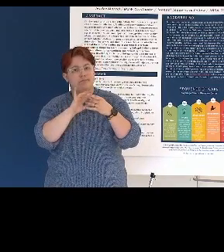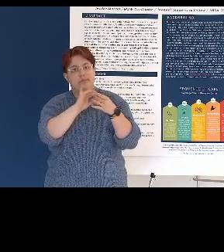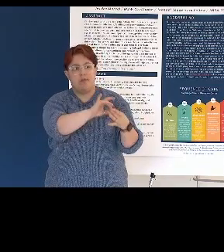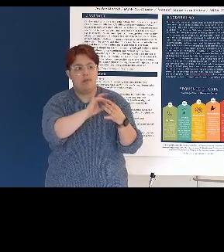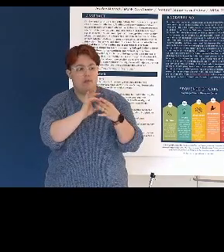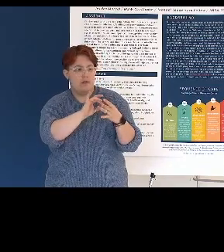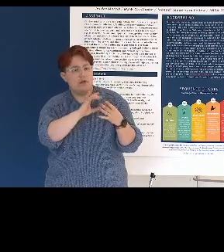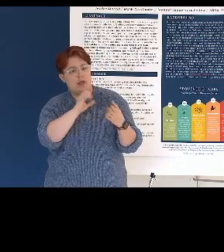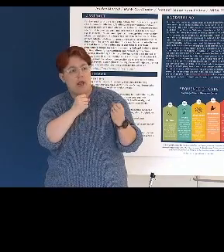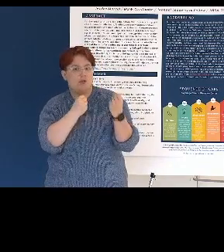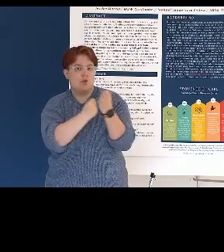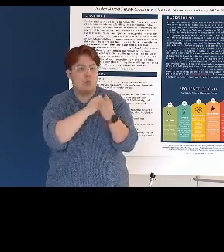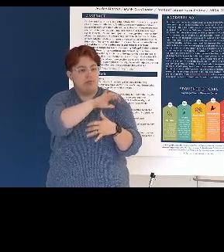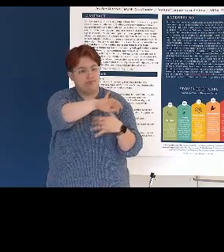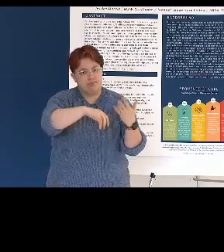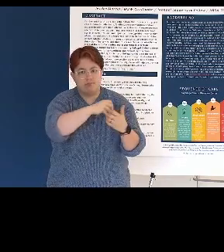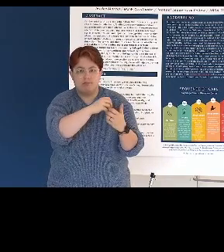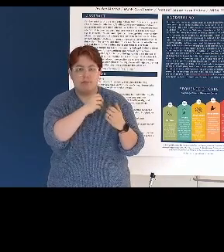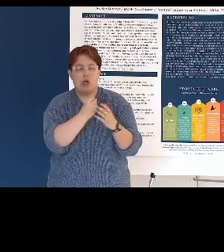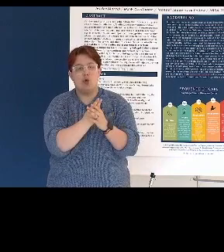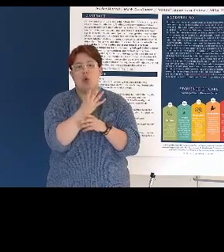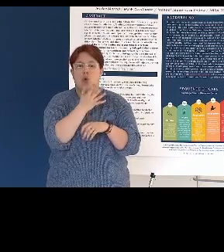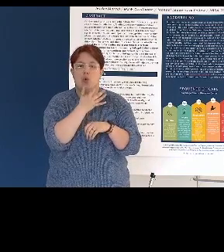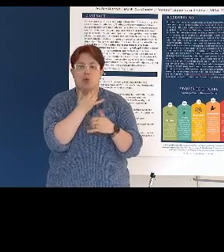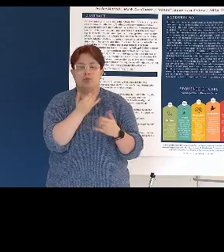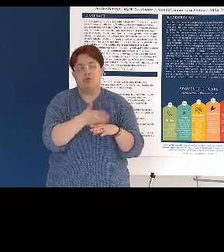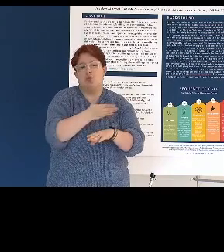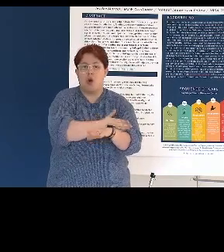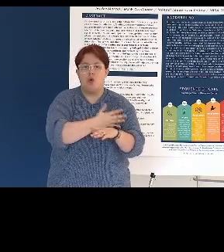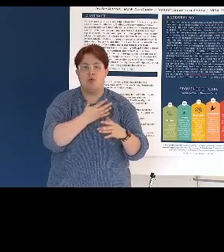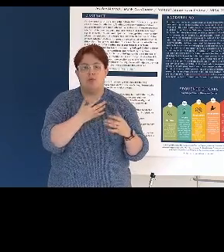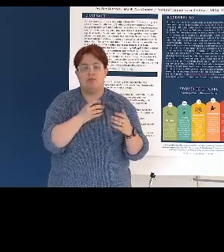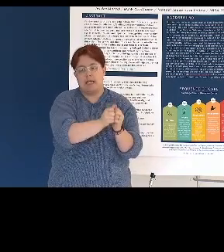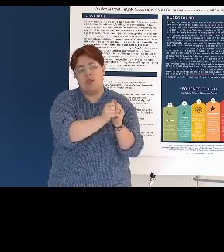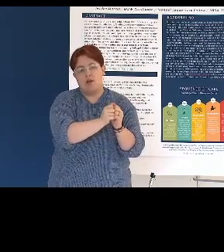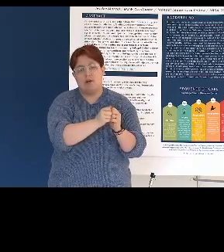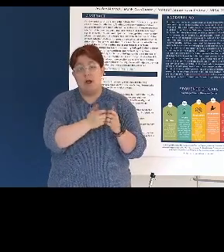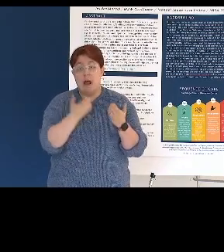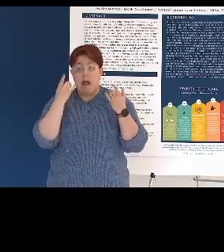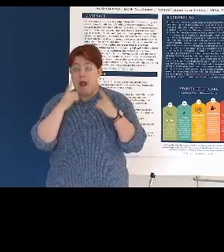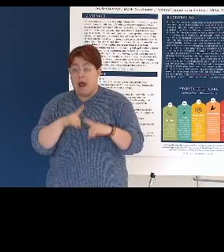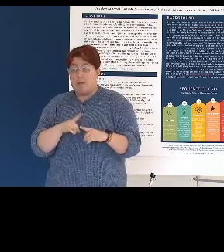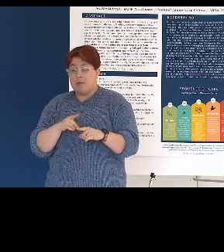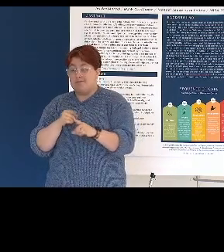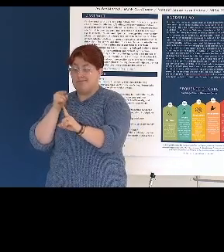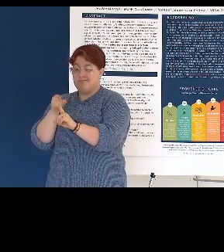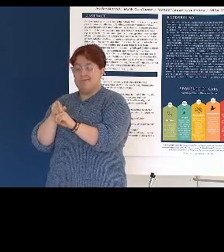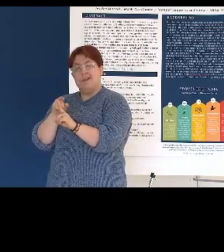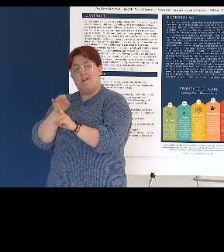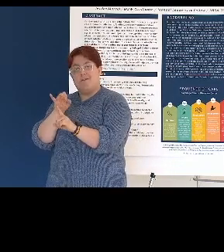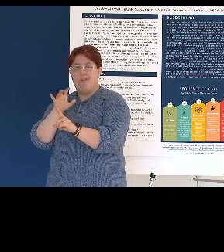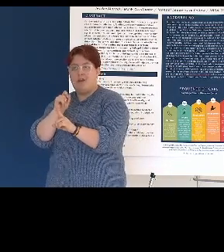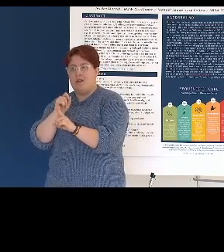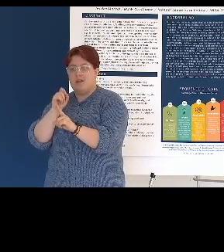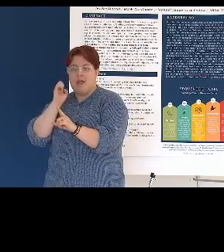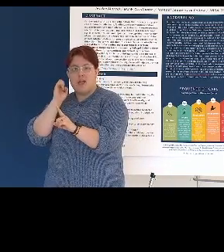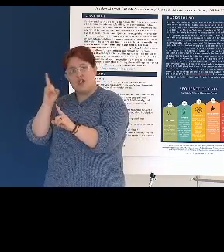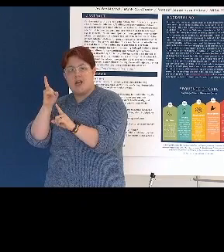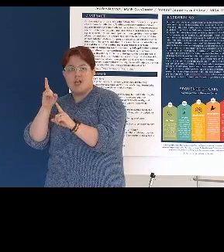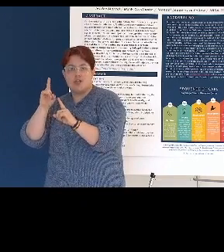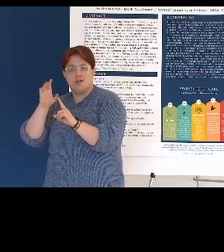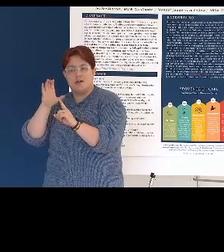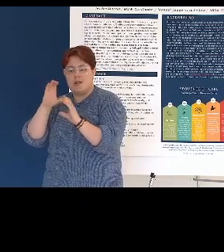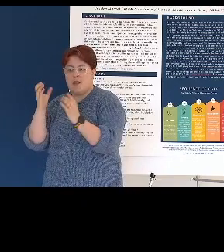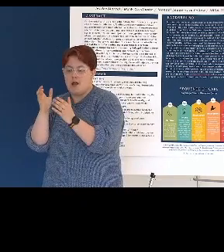other. This would happen ideally in the field education classroom because that's already the setting where we learn so much about field